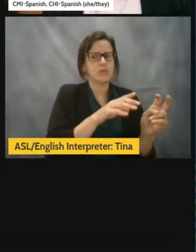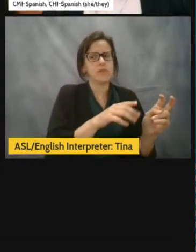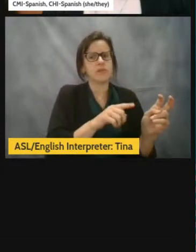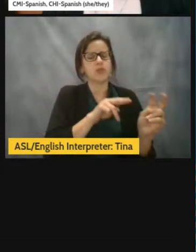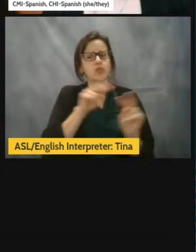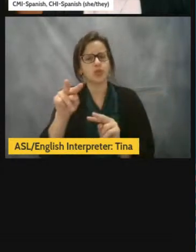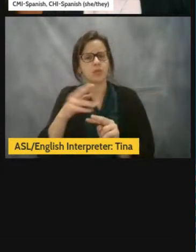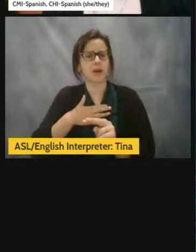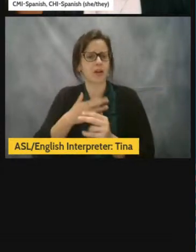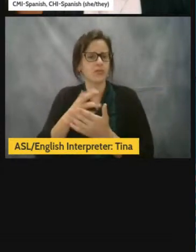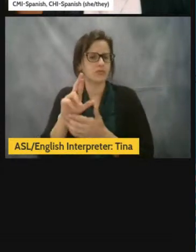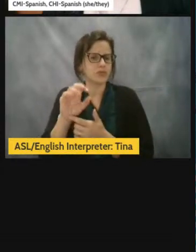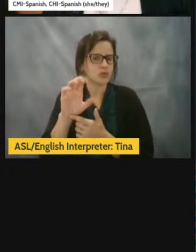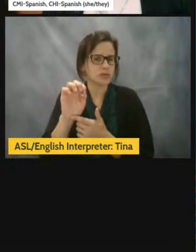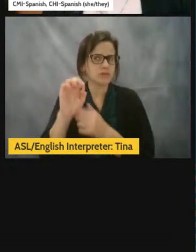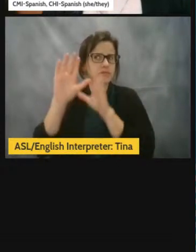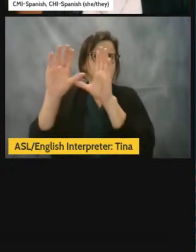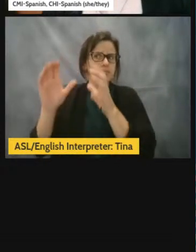way up.